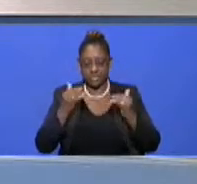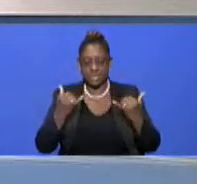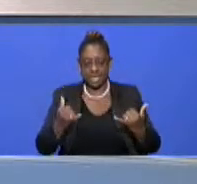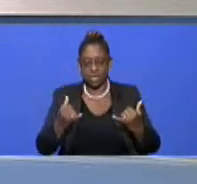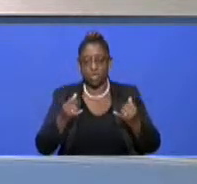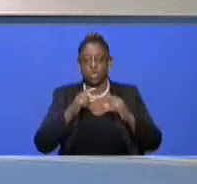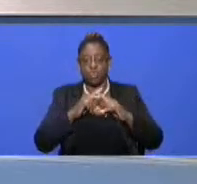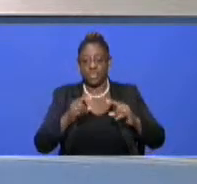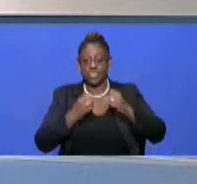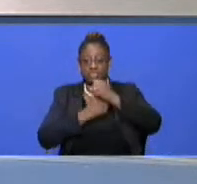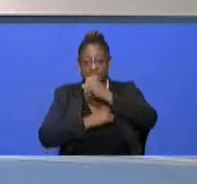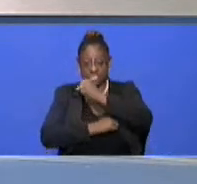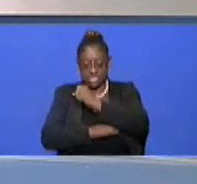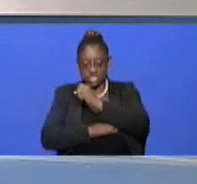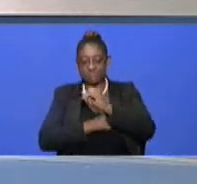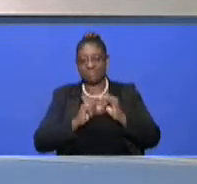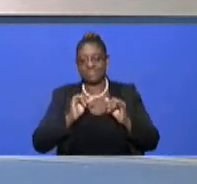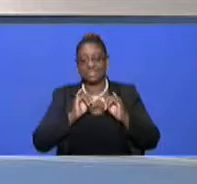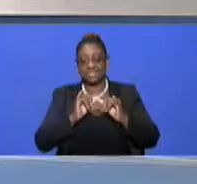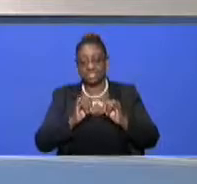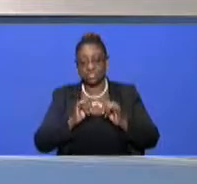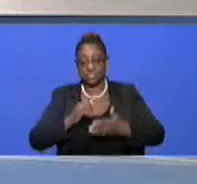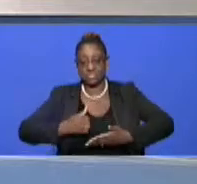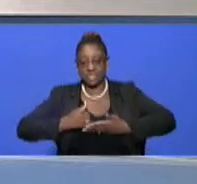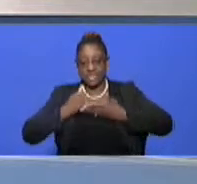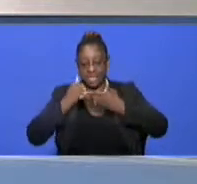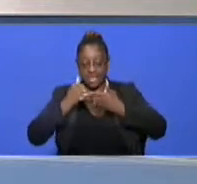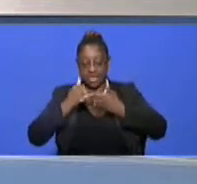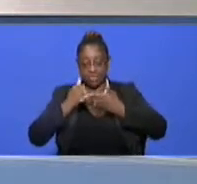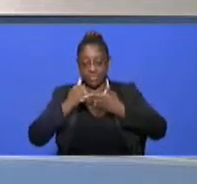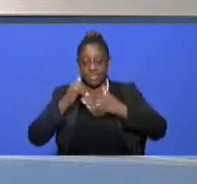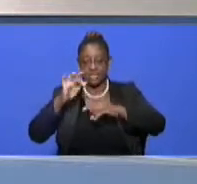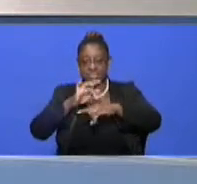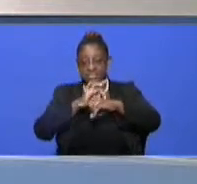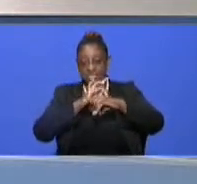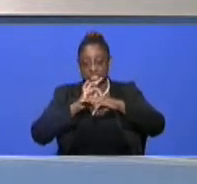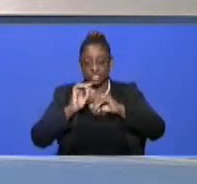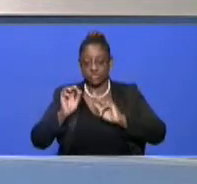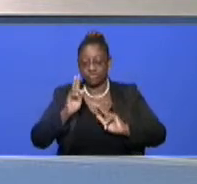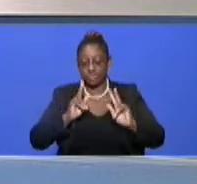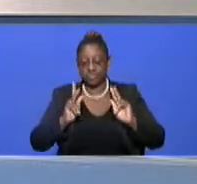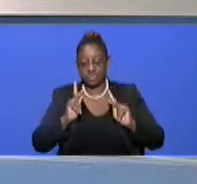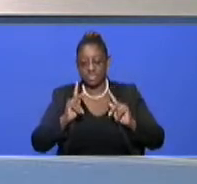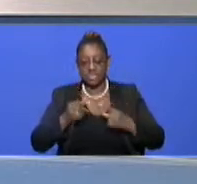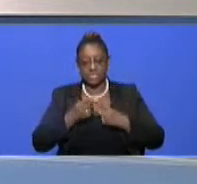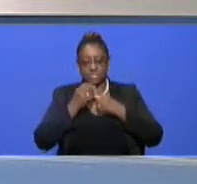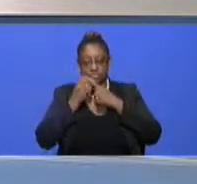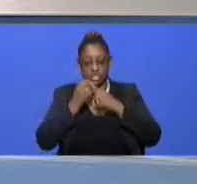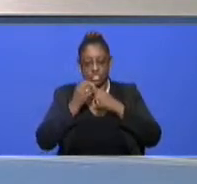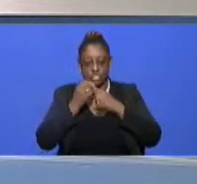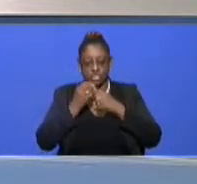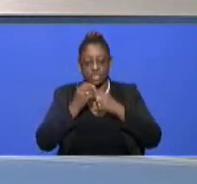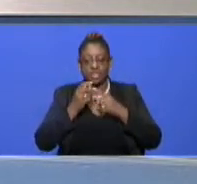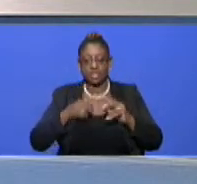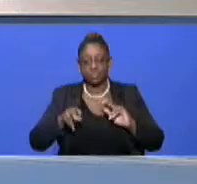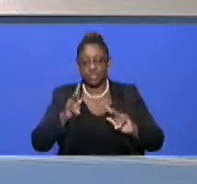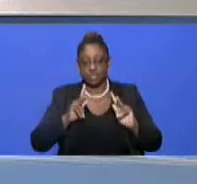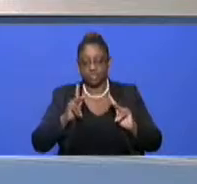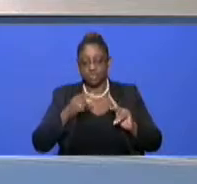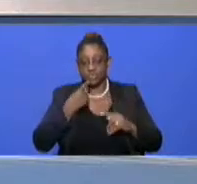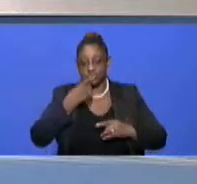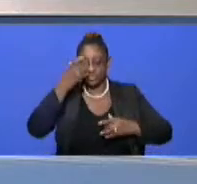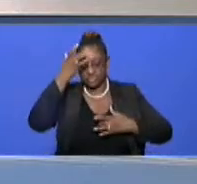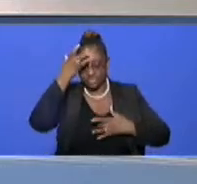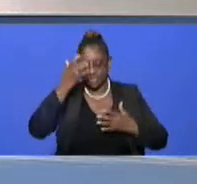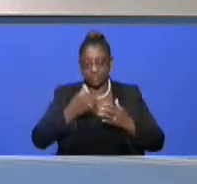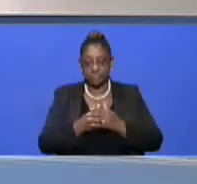stopped the foundation in its efforts to reach people across the country, particularly those most vulnerable and most at risk.